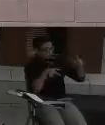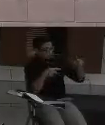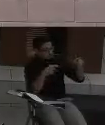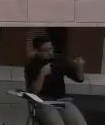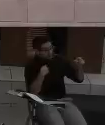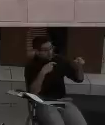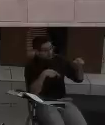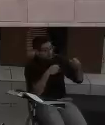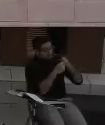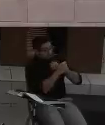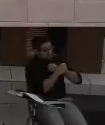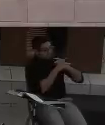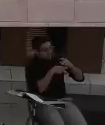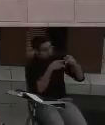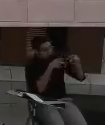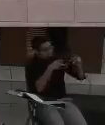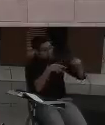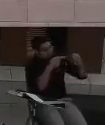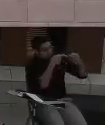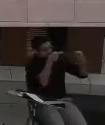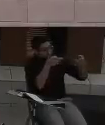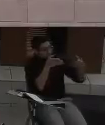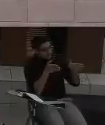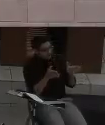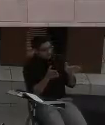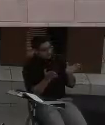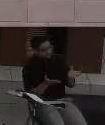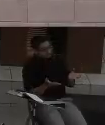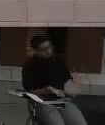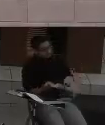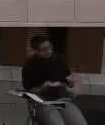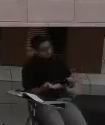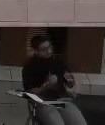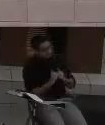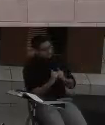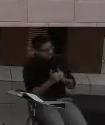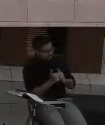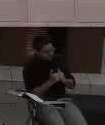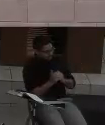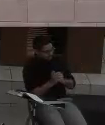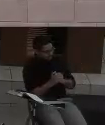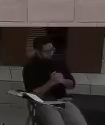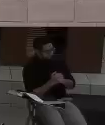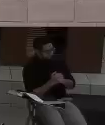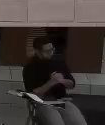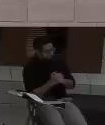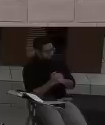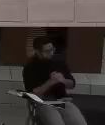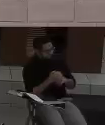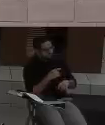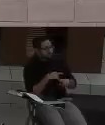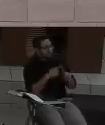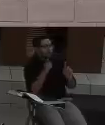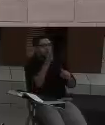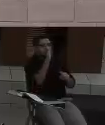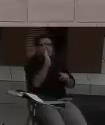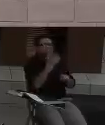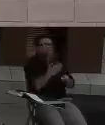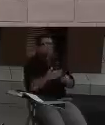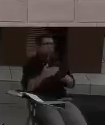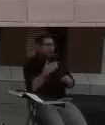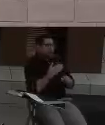We thank you, God, that in a way beyond our own comprehension and understanding, our world has become a